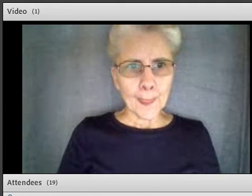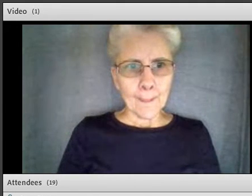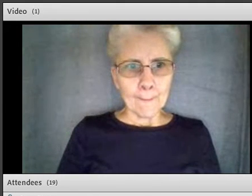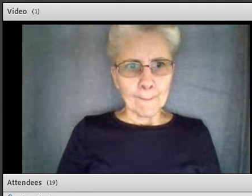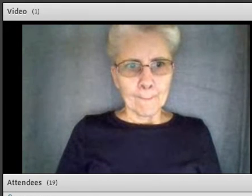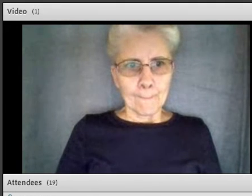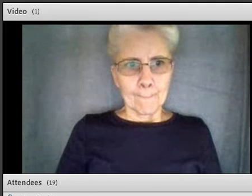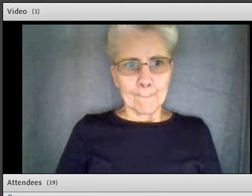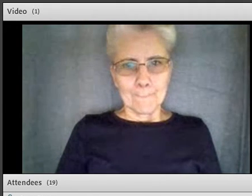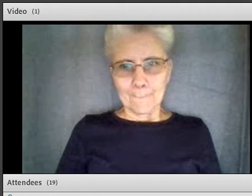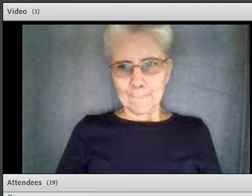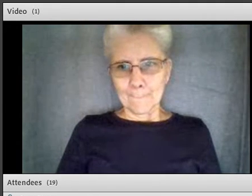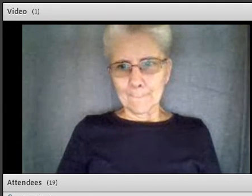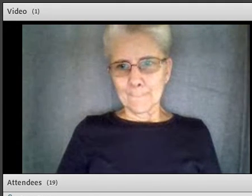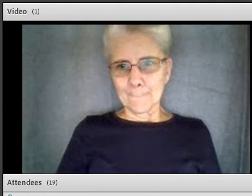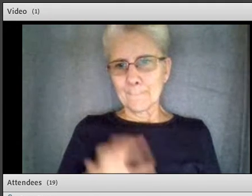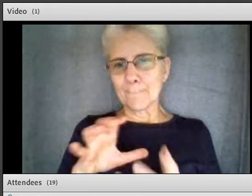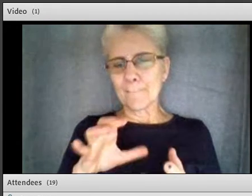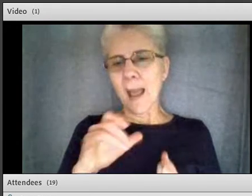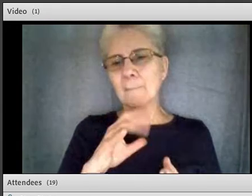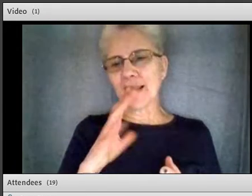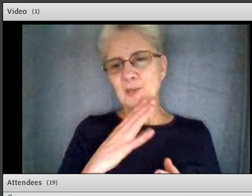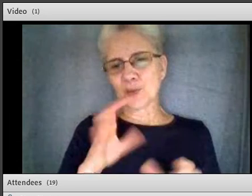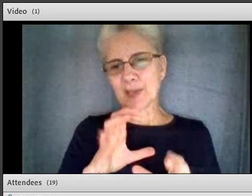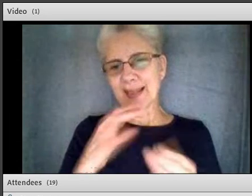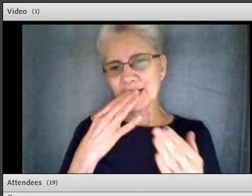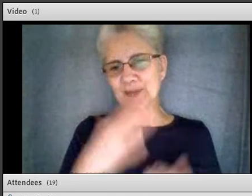I'm glad you did.